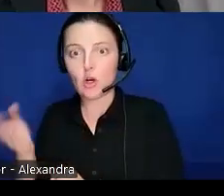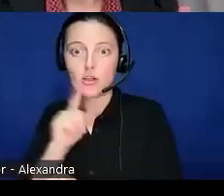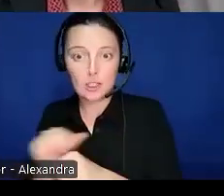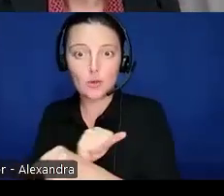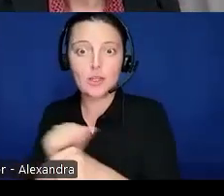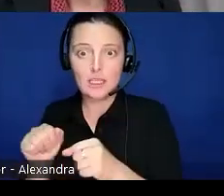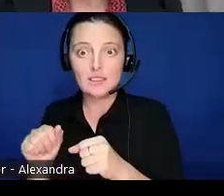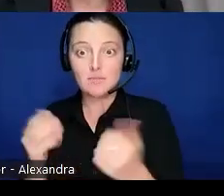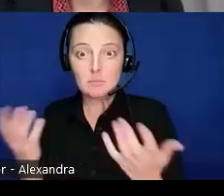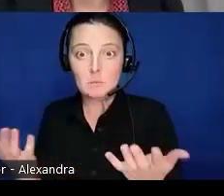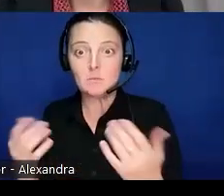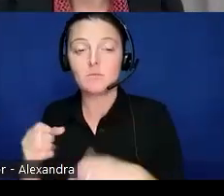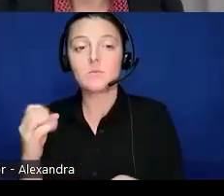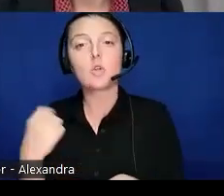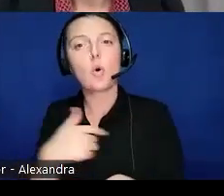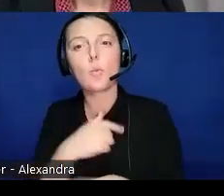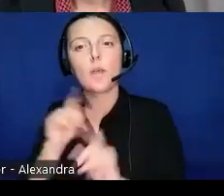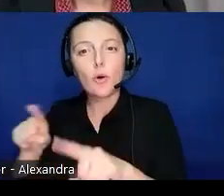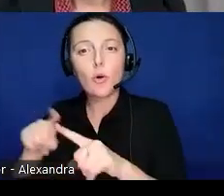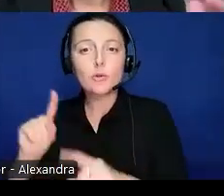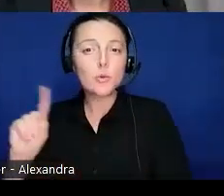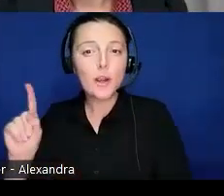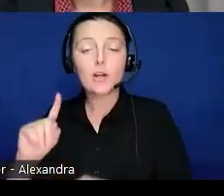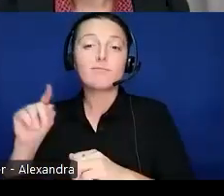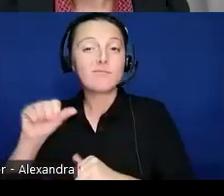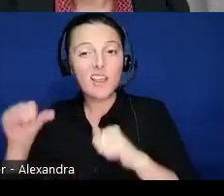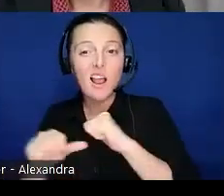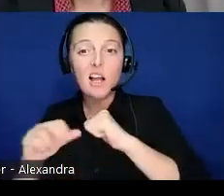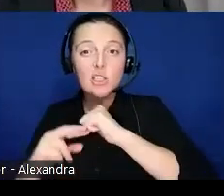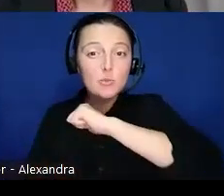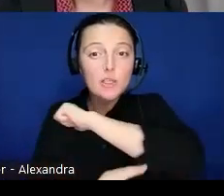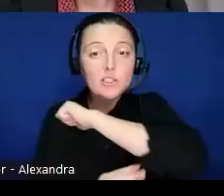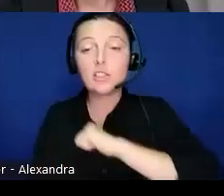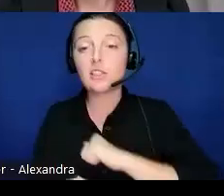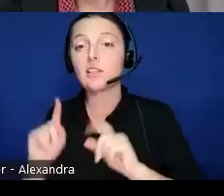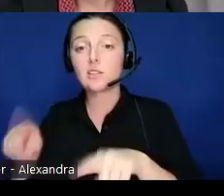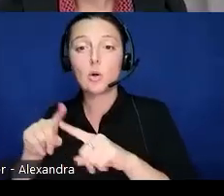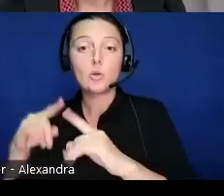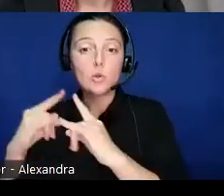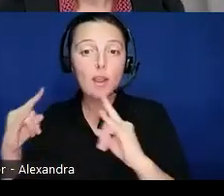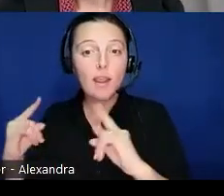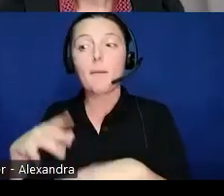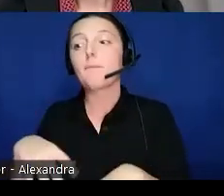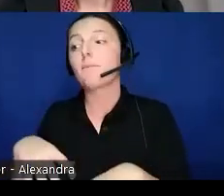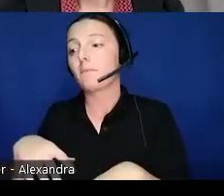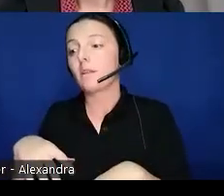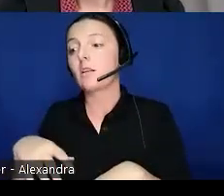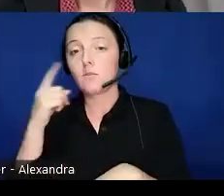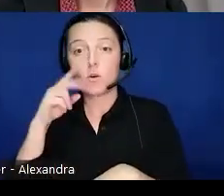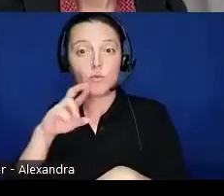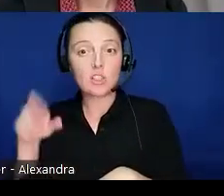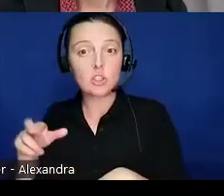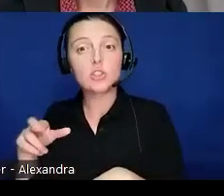to encampments, under bridges. In Rochester, it was often the parking garage near the train tracks, very